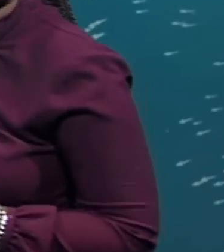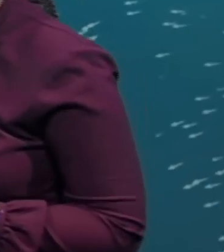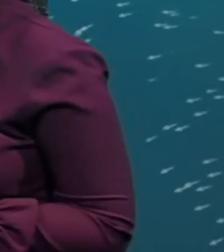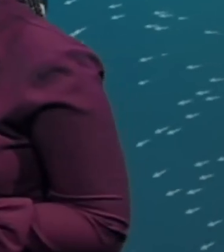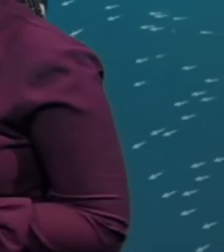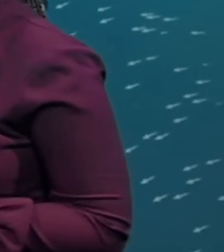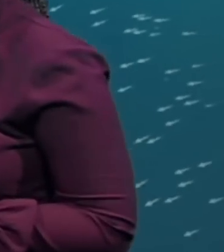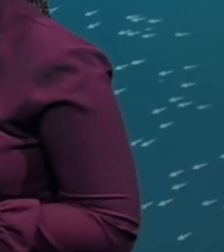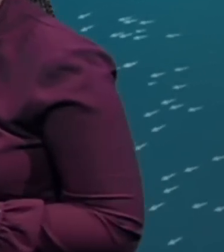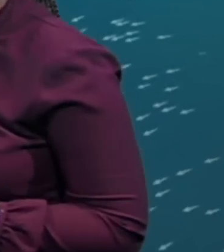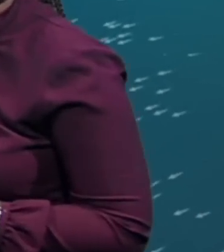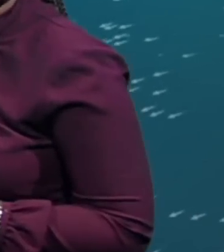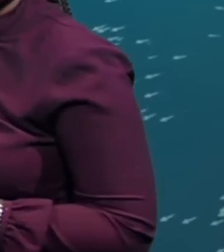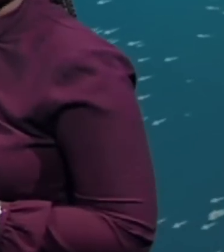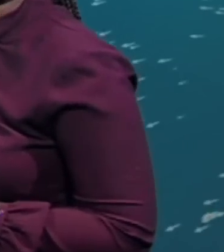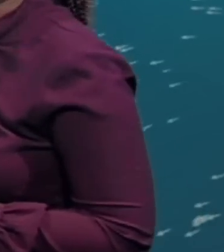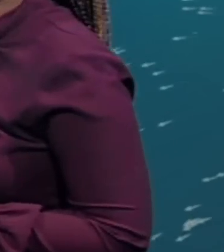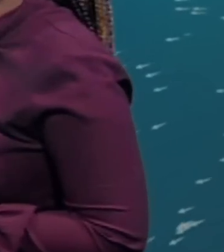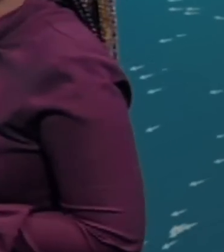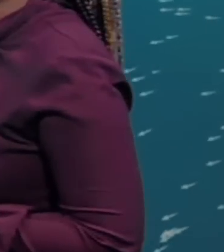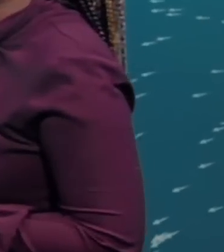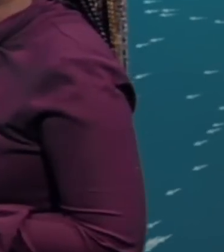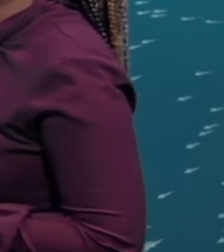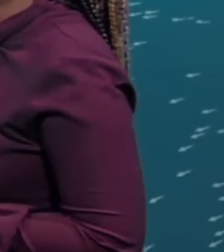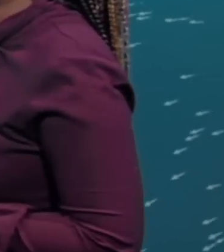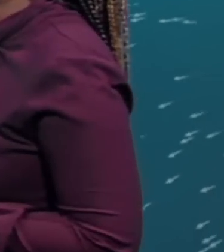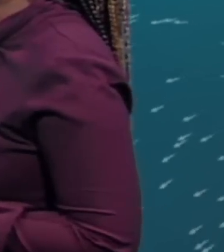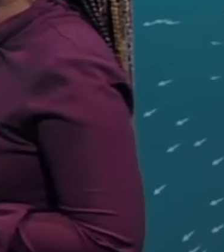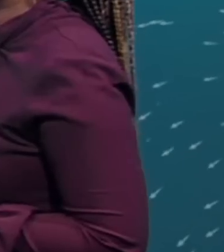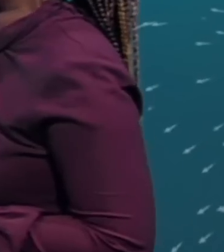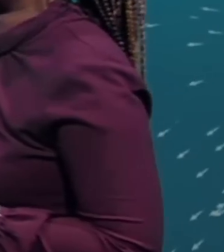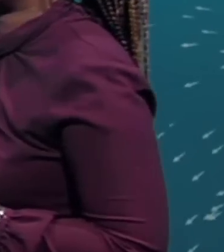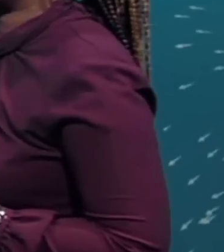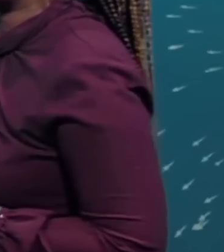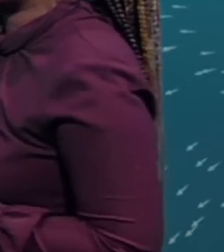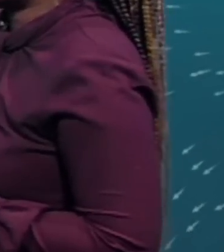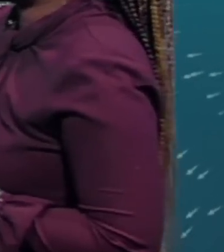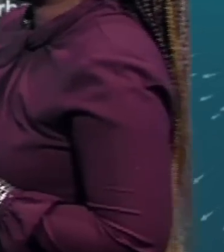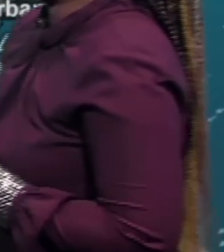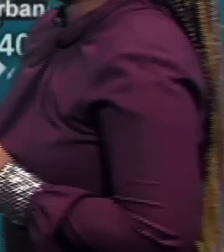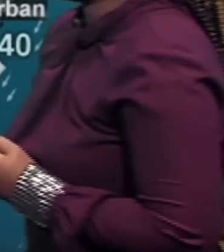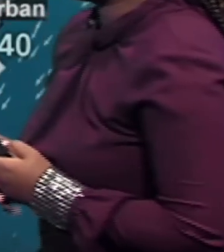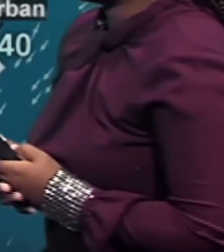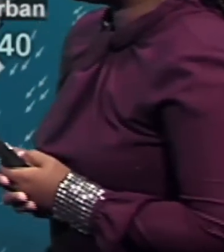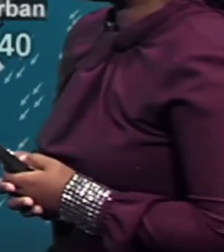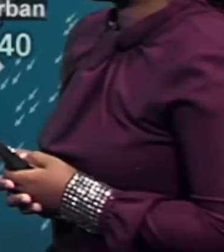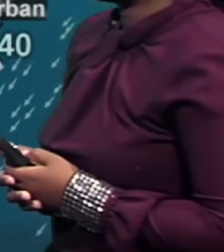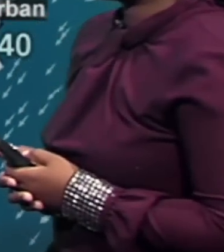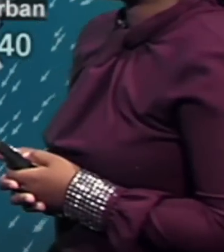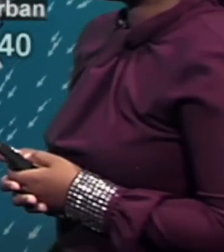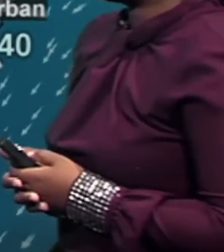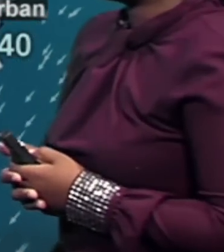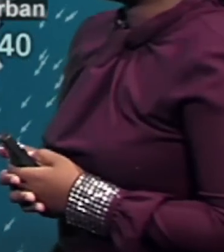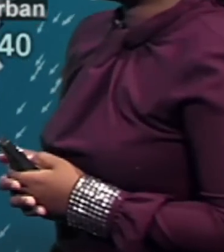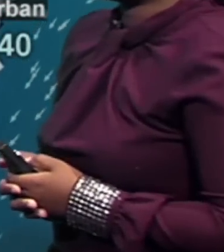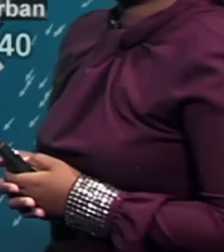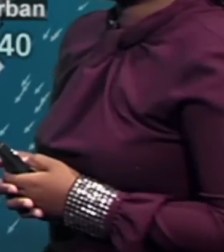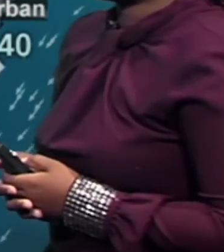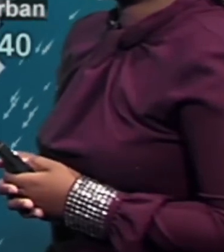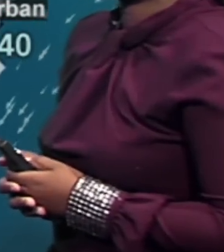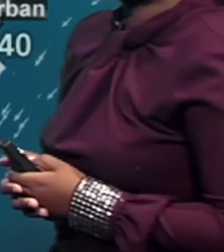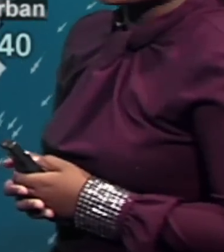kwa Eastern Cape ga mmogo le dikarolo dingwe tsa province ya Western Cape mme mo bogareng jwa naga go tla itemogela dipula tsa masarasarana a pula